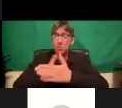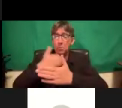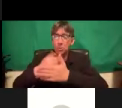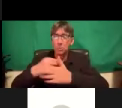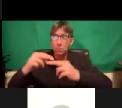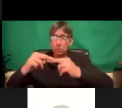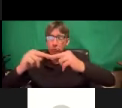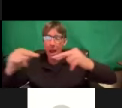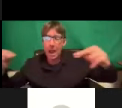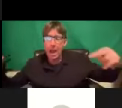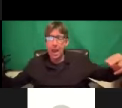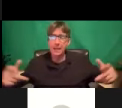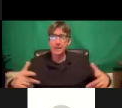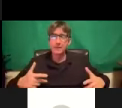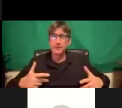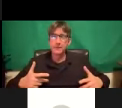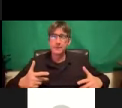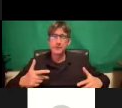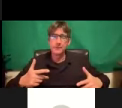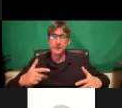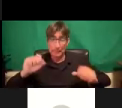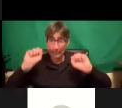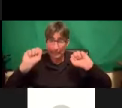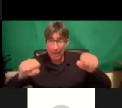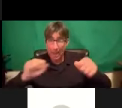might apply? Thank you.